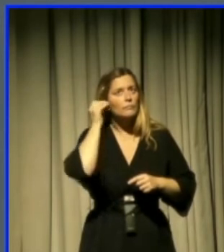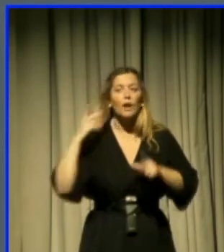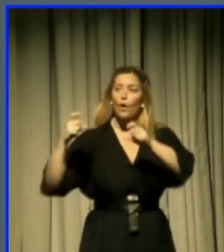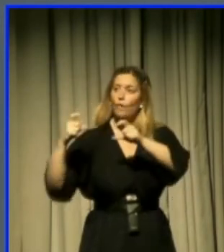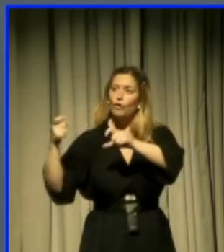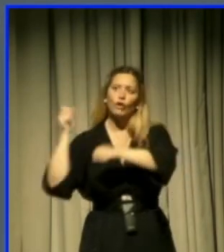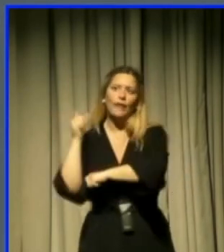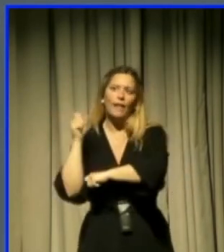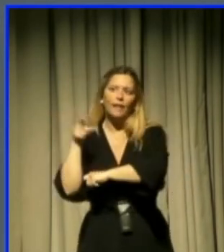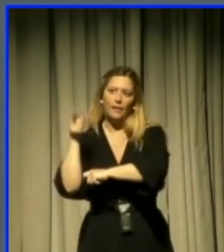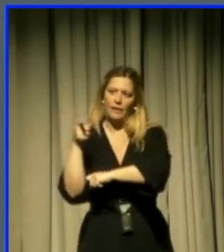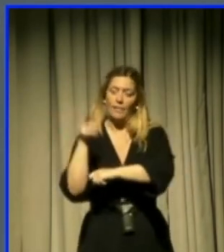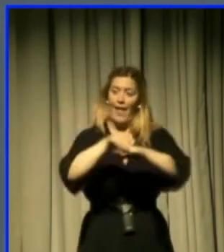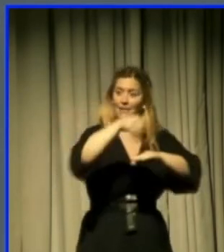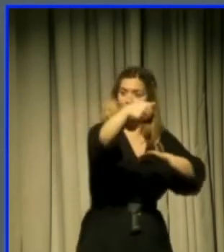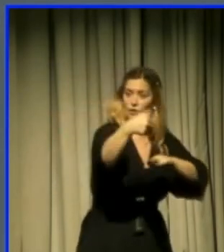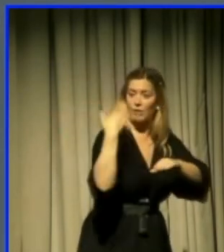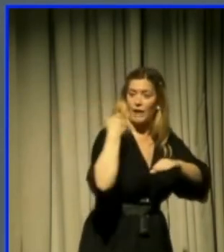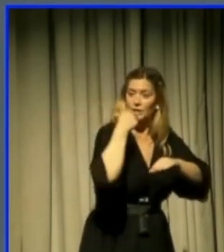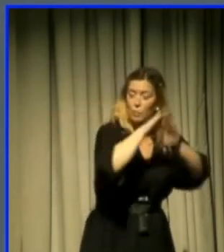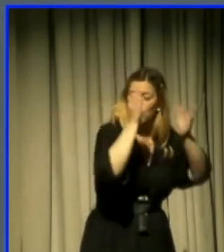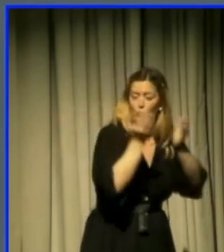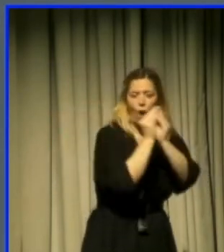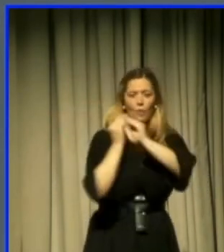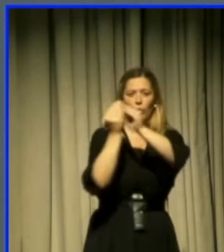This mountain photo, outdoor photo. Okay, this